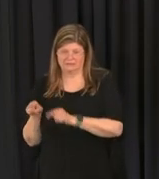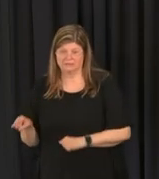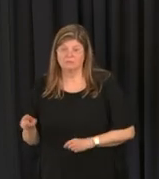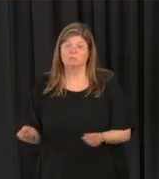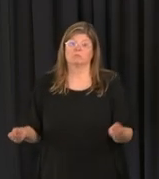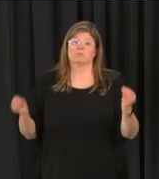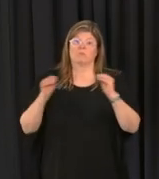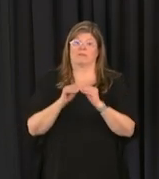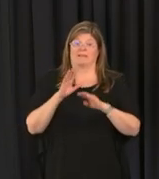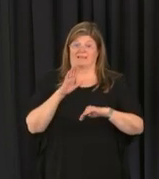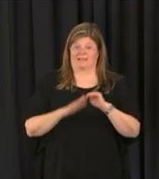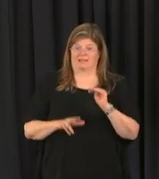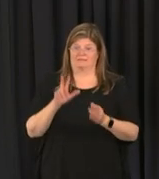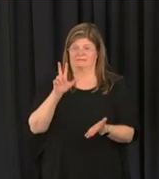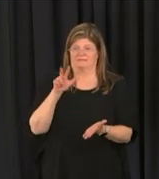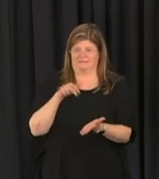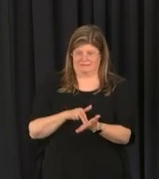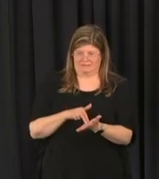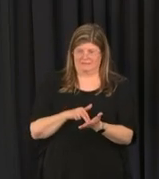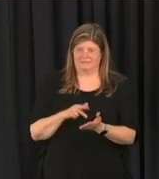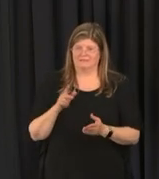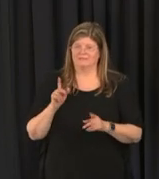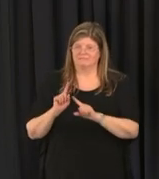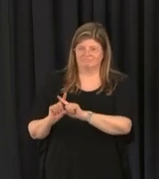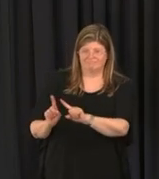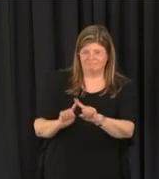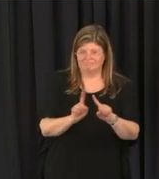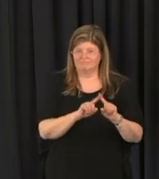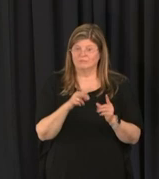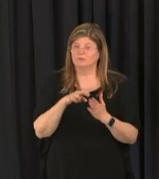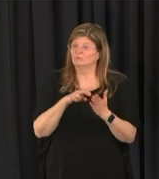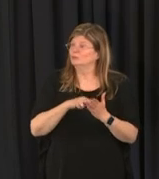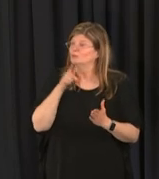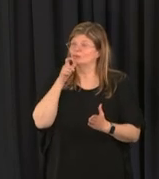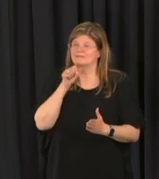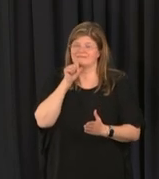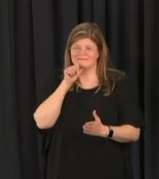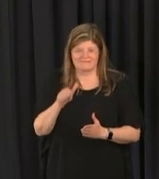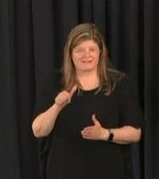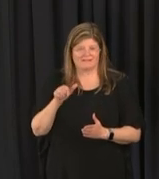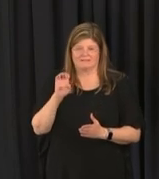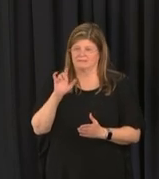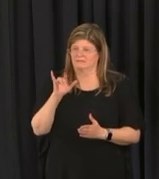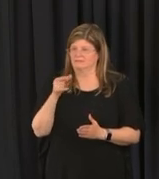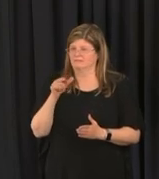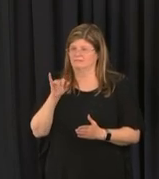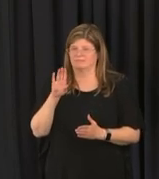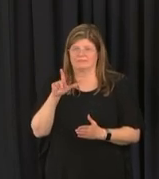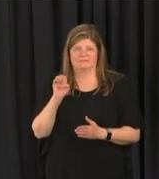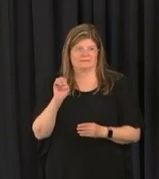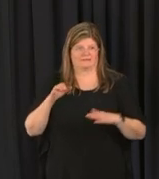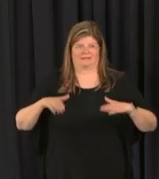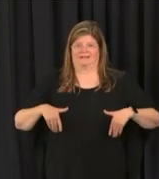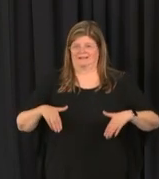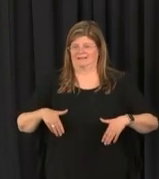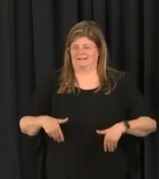than 33,000 people also registered who are not eligible yet.